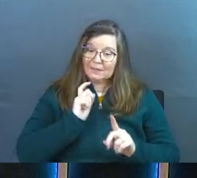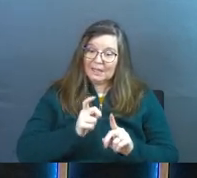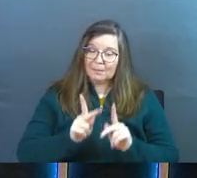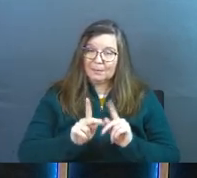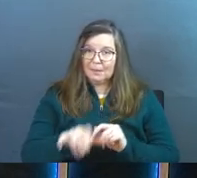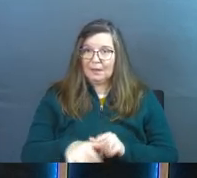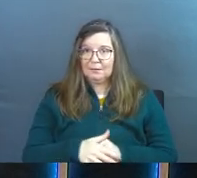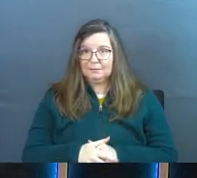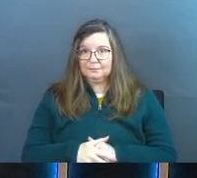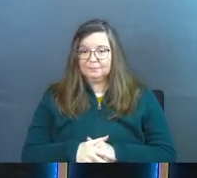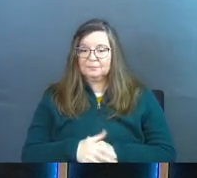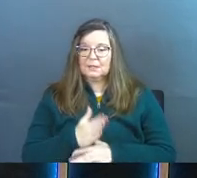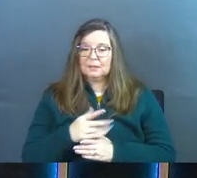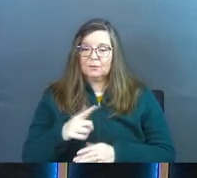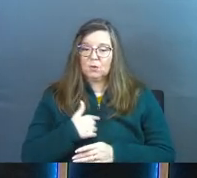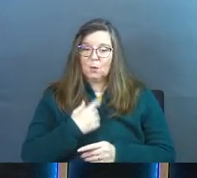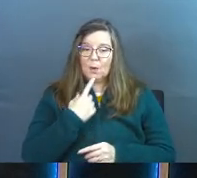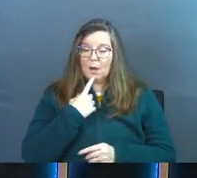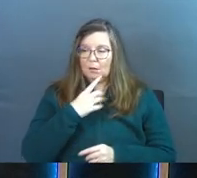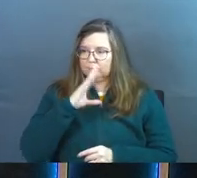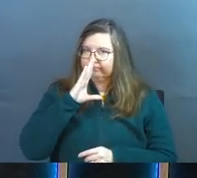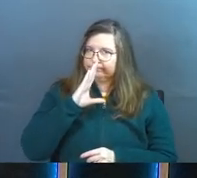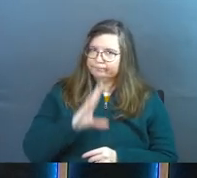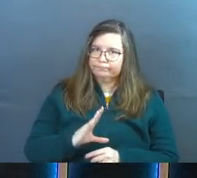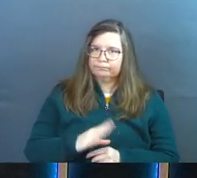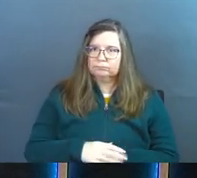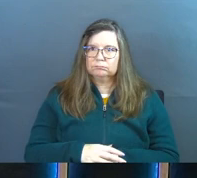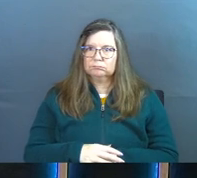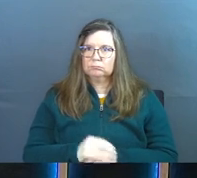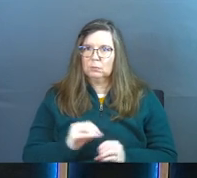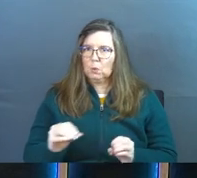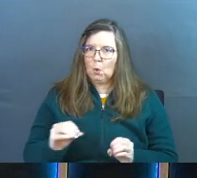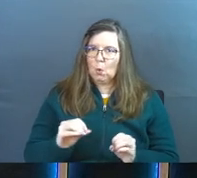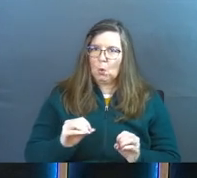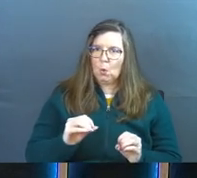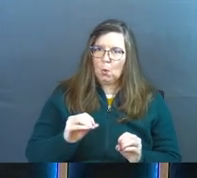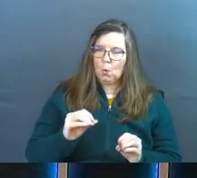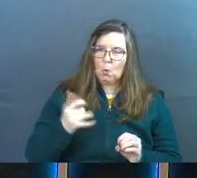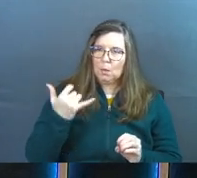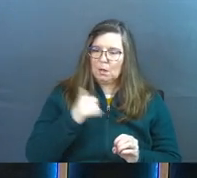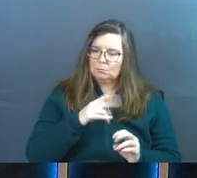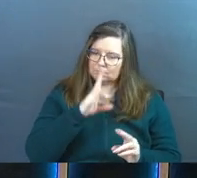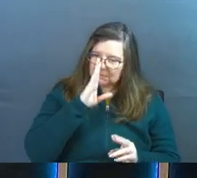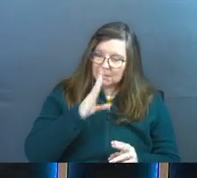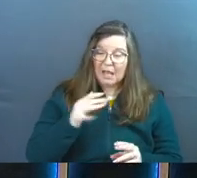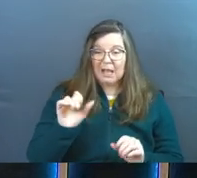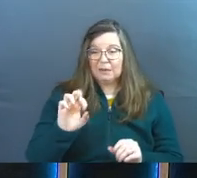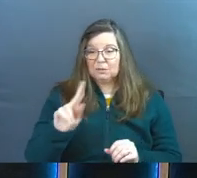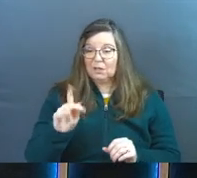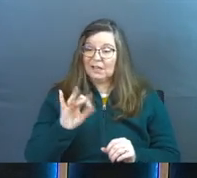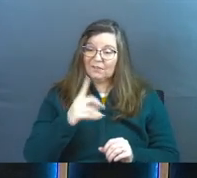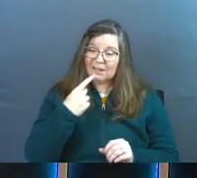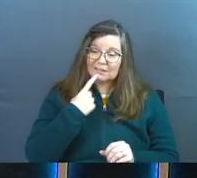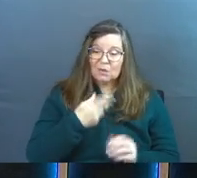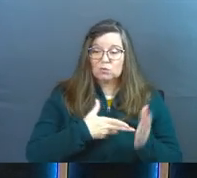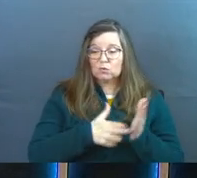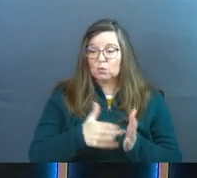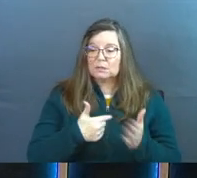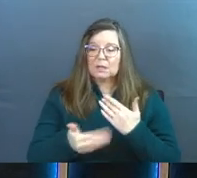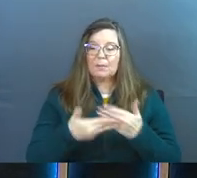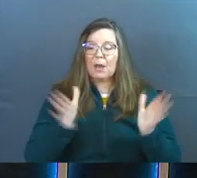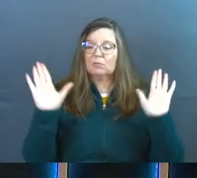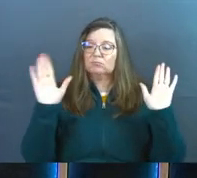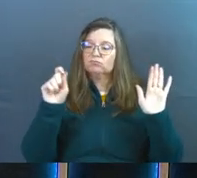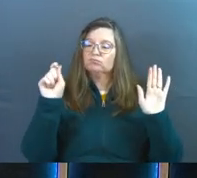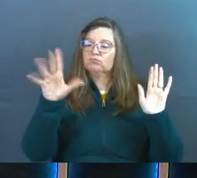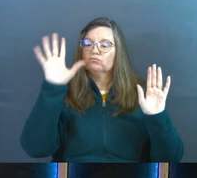people that. And some of you are tell it like it is people. No nonsense. Like, I can be a jerk as long as I tell you the truth and it doesn't